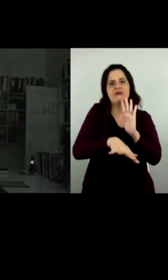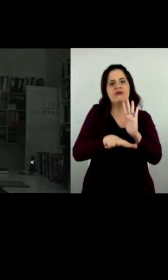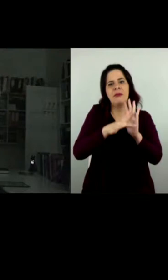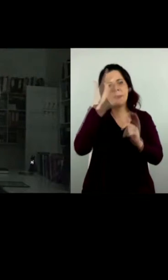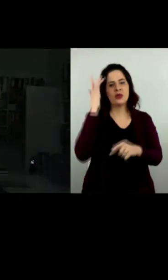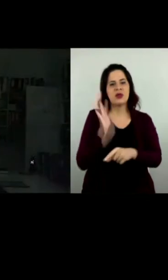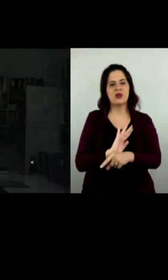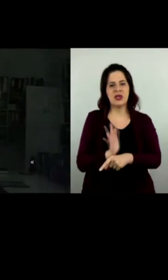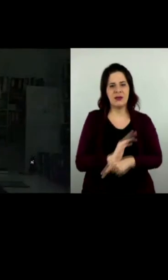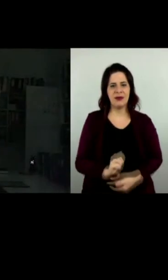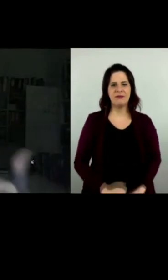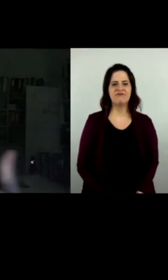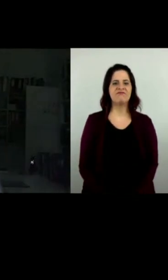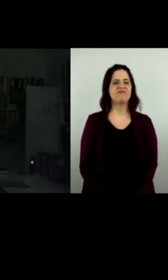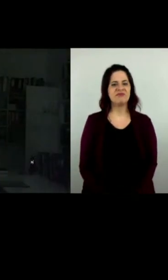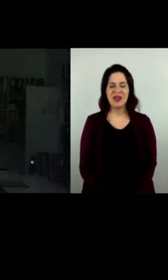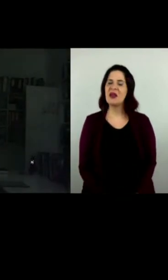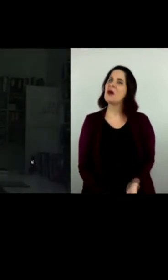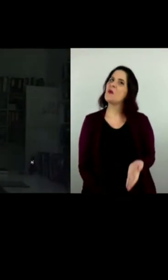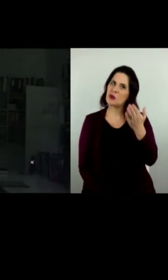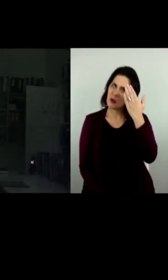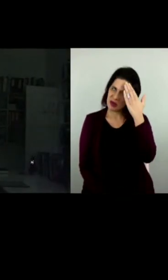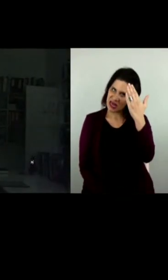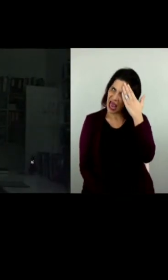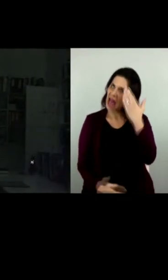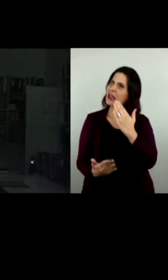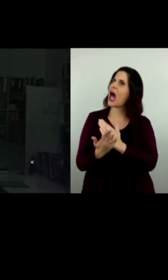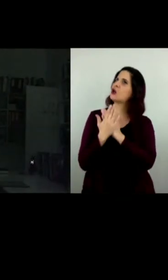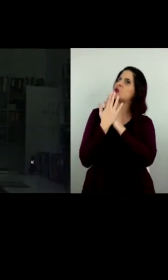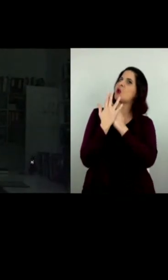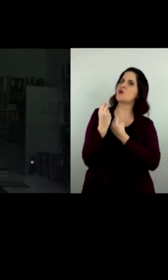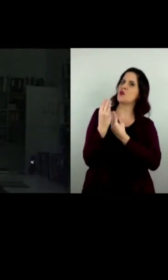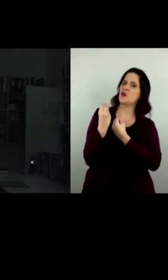Thank you. It's a great help, and